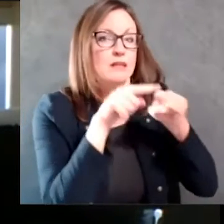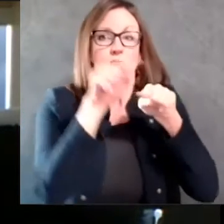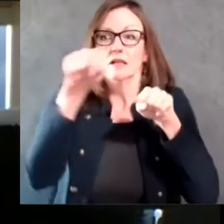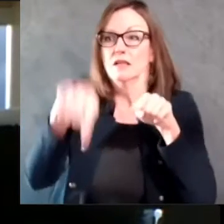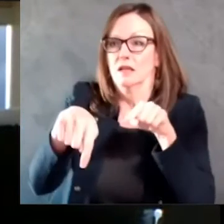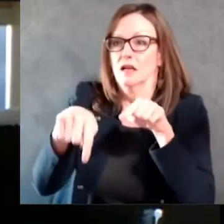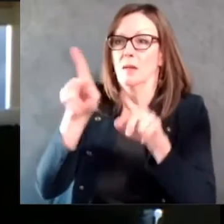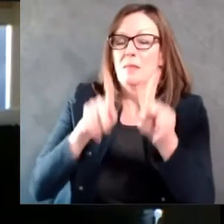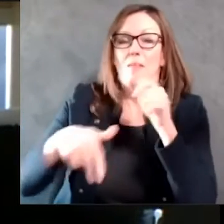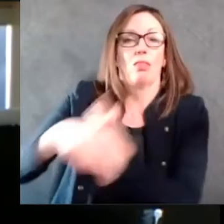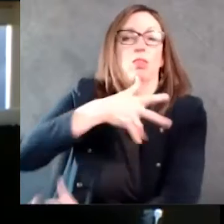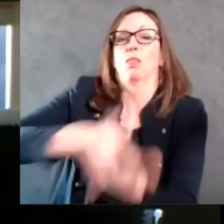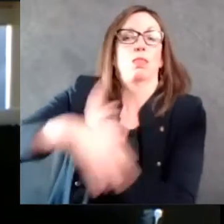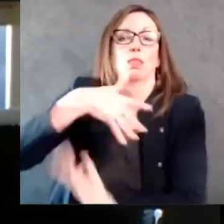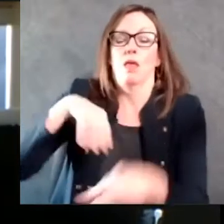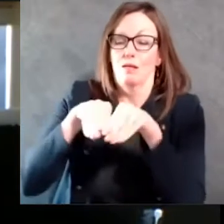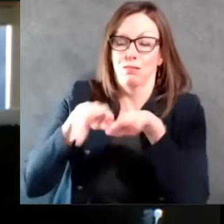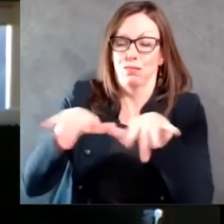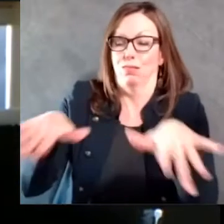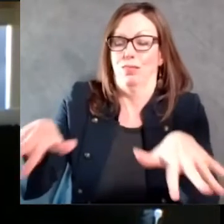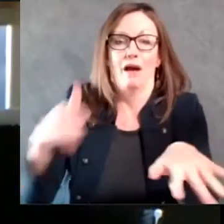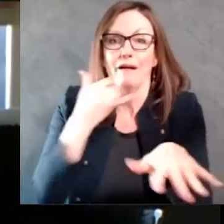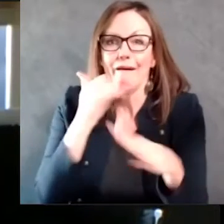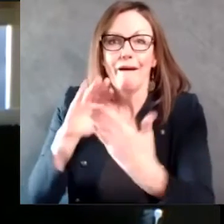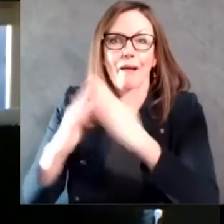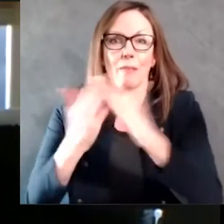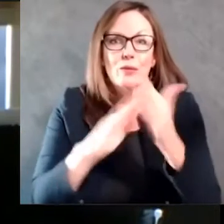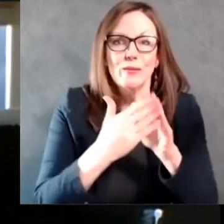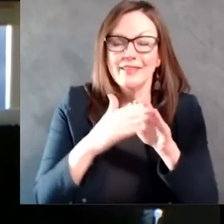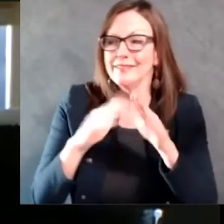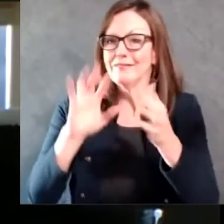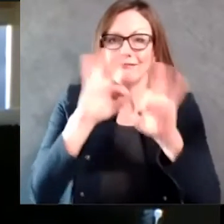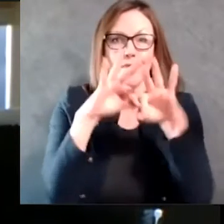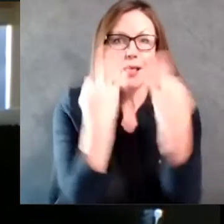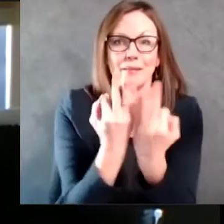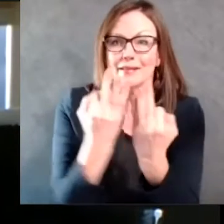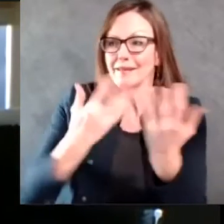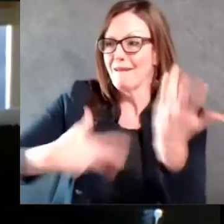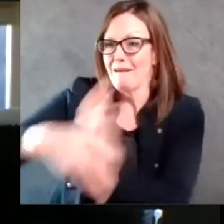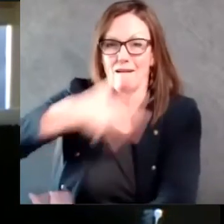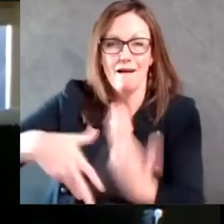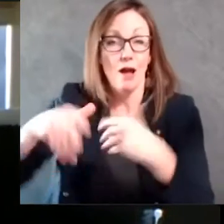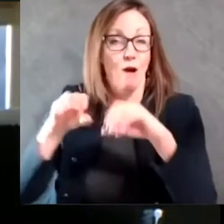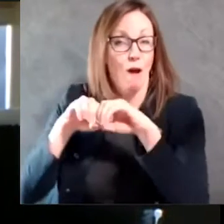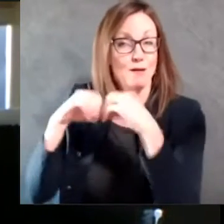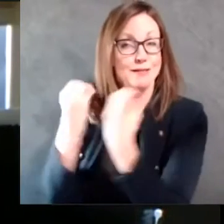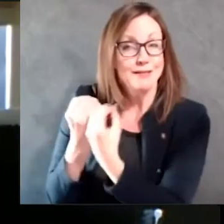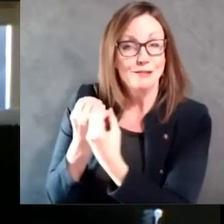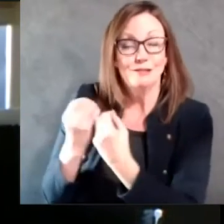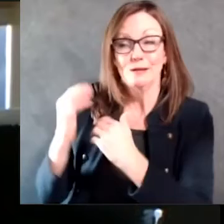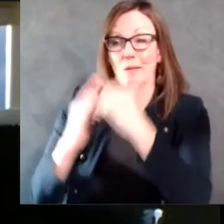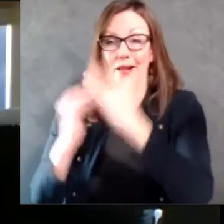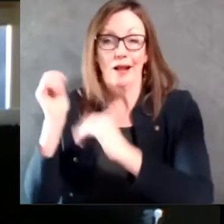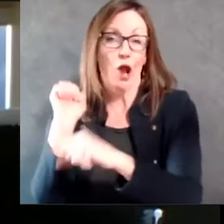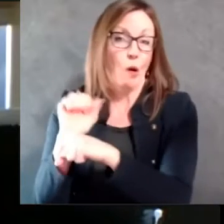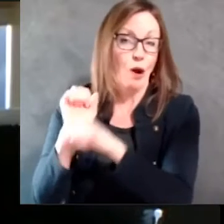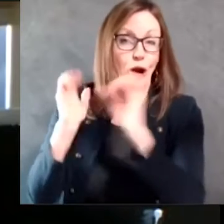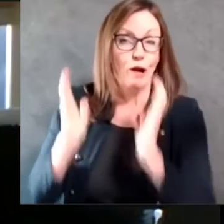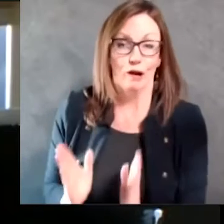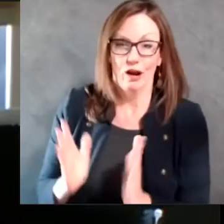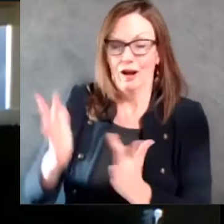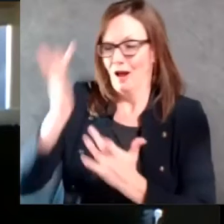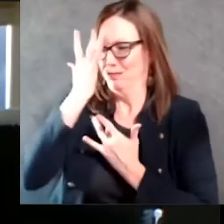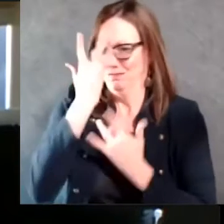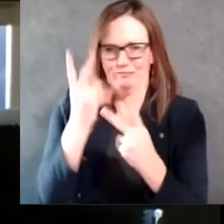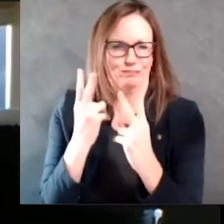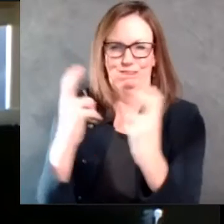we are there to take care of the patients who have COVID within our communities, but we also have to continue to ensure that